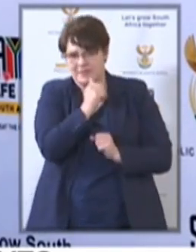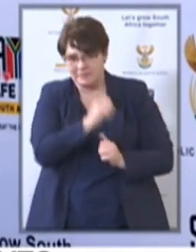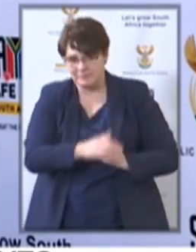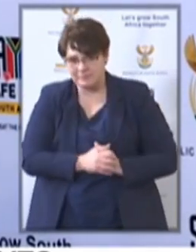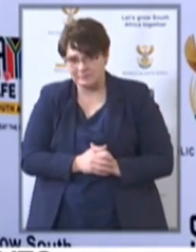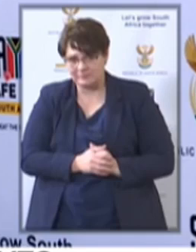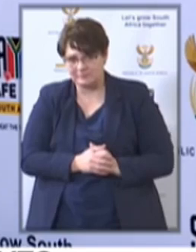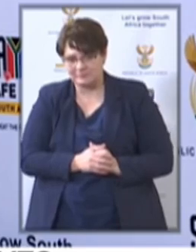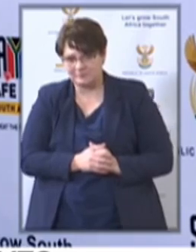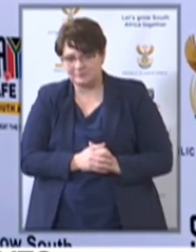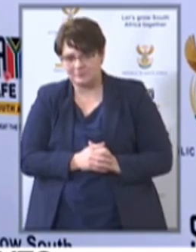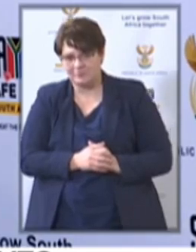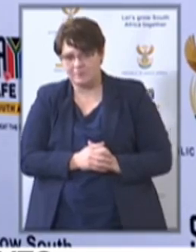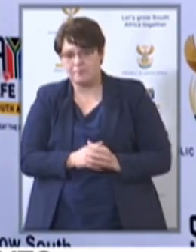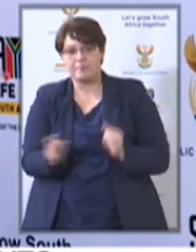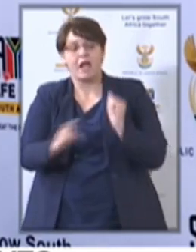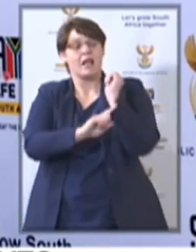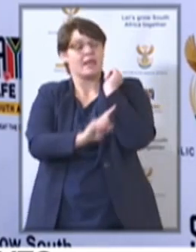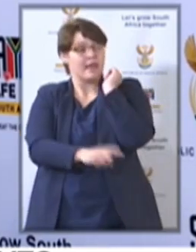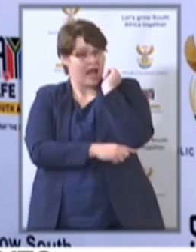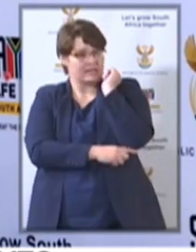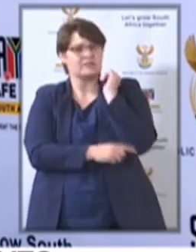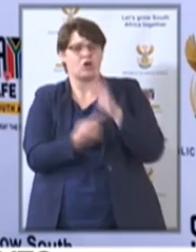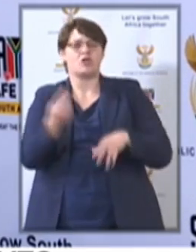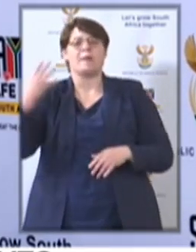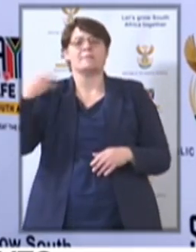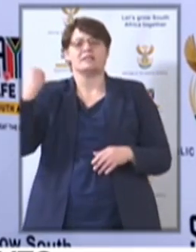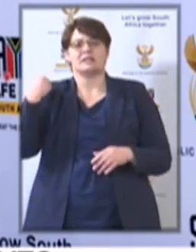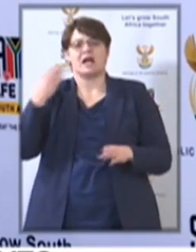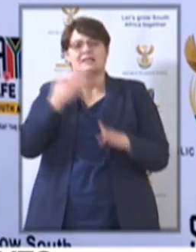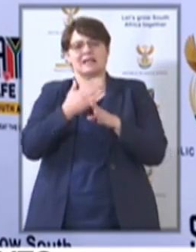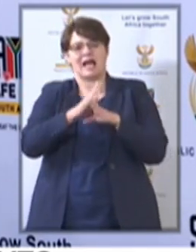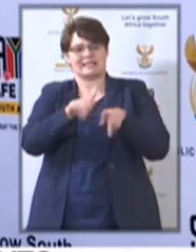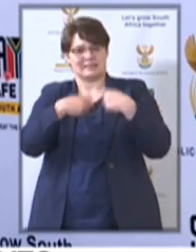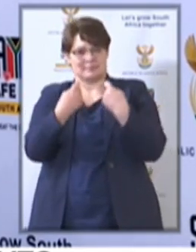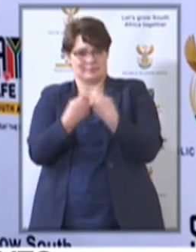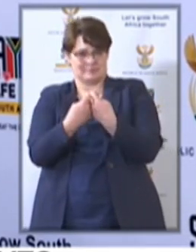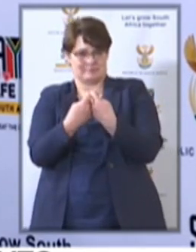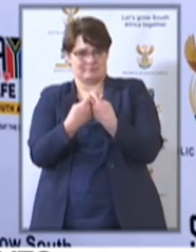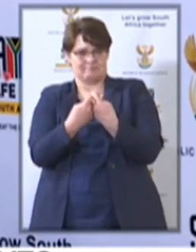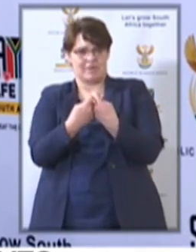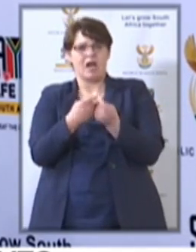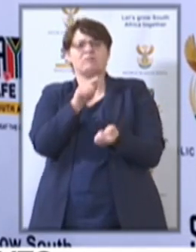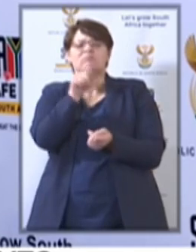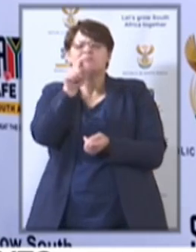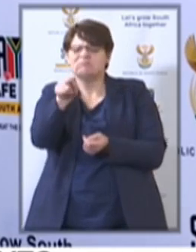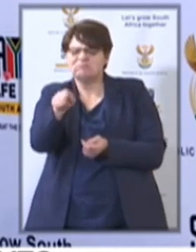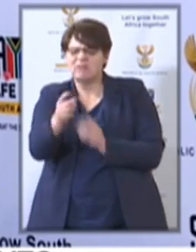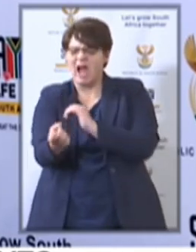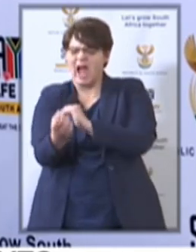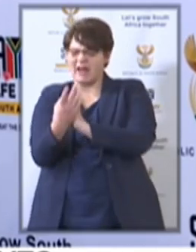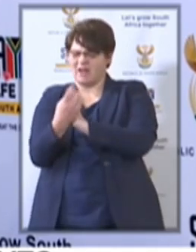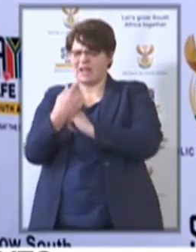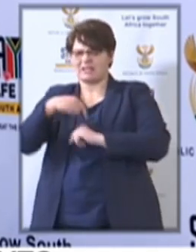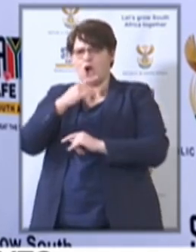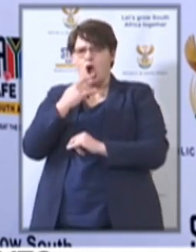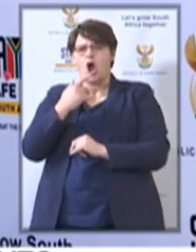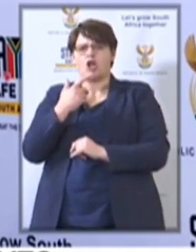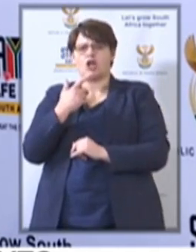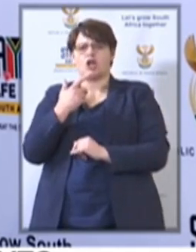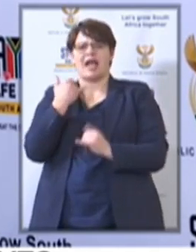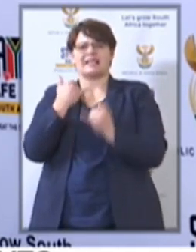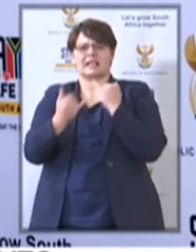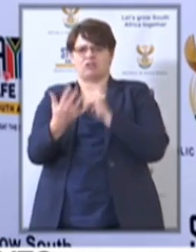The last matter I would like to report on is on the Ministerial task team to advise the Minister on matters of sexual